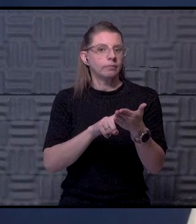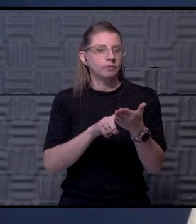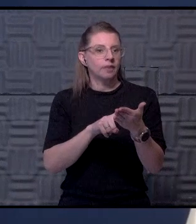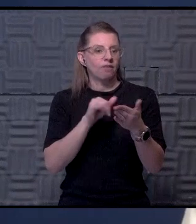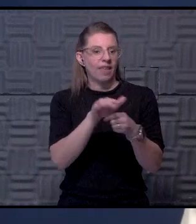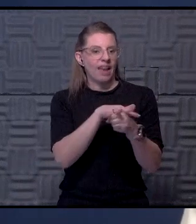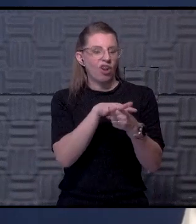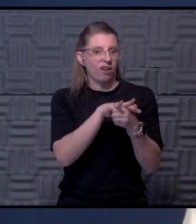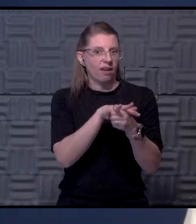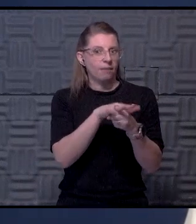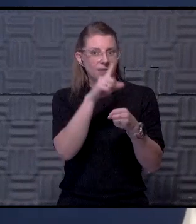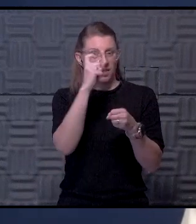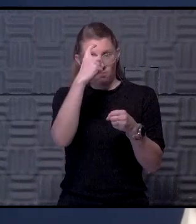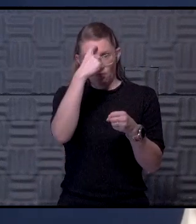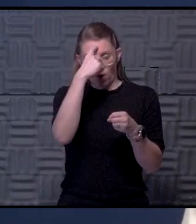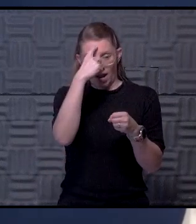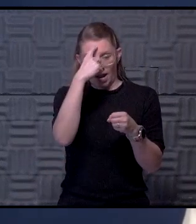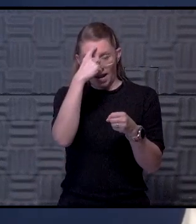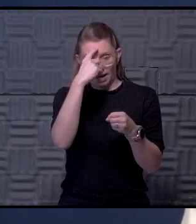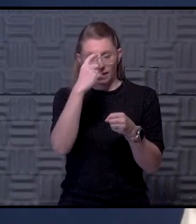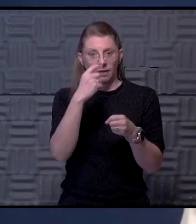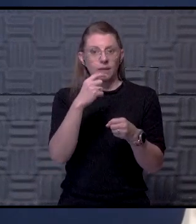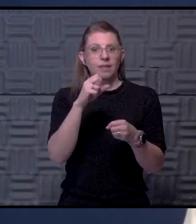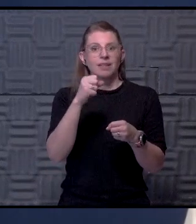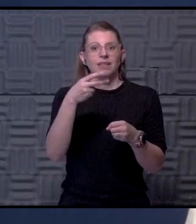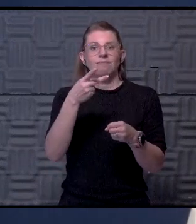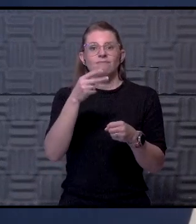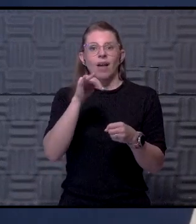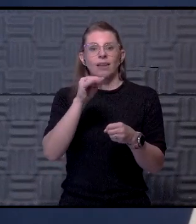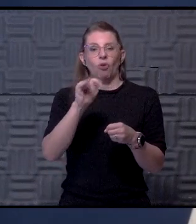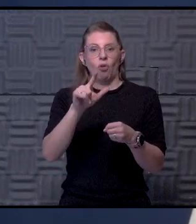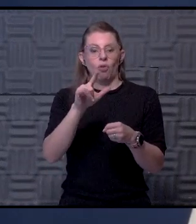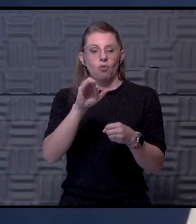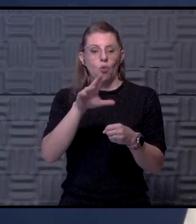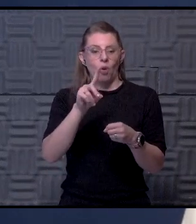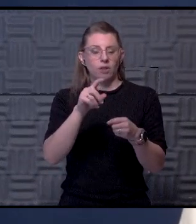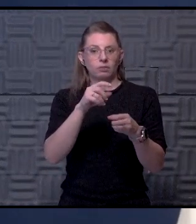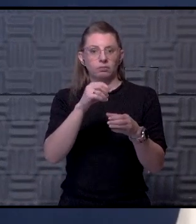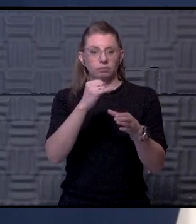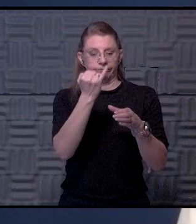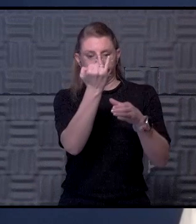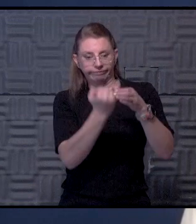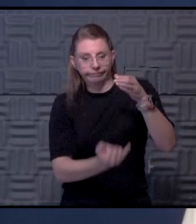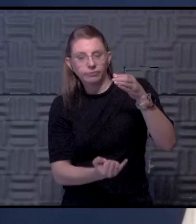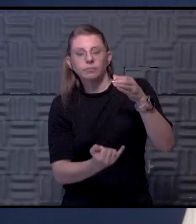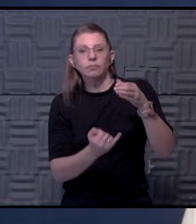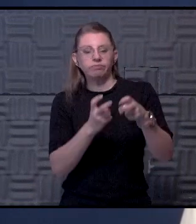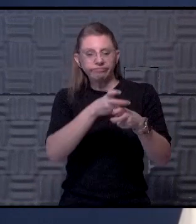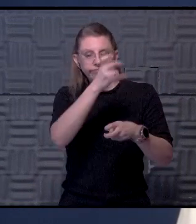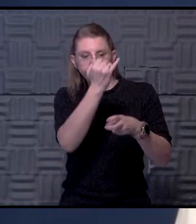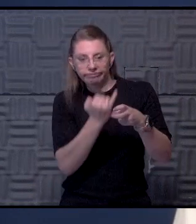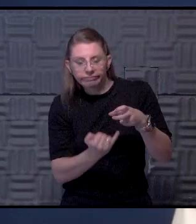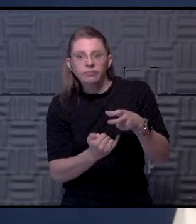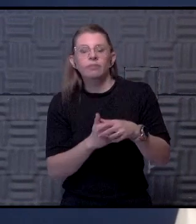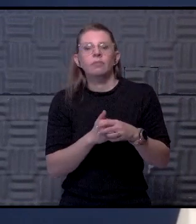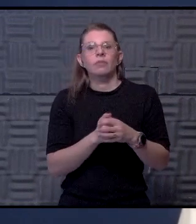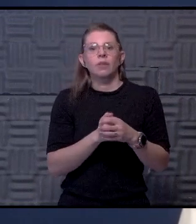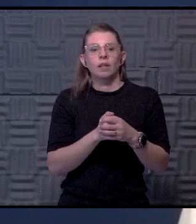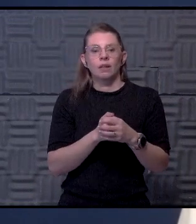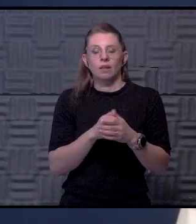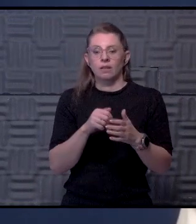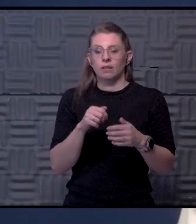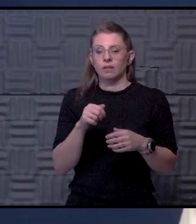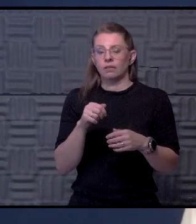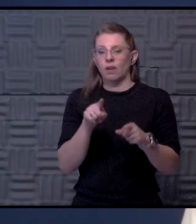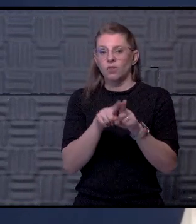because you can imagine the brain, the spinal cord, the eye, a lot of important nerves and other vasculature structures are in that area that